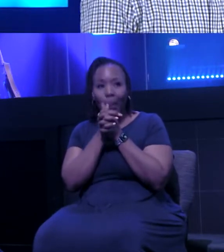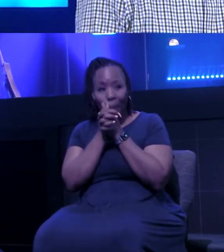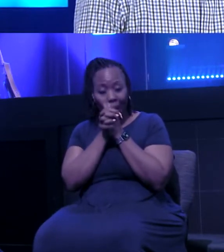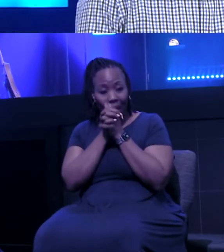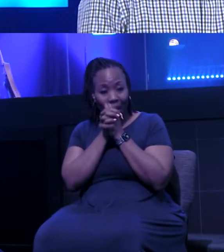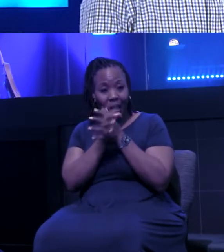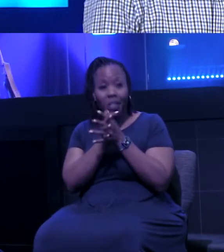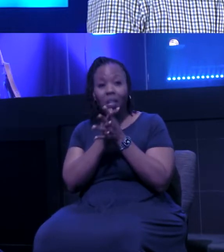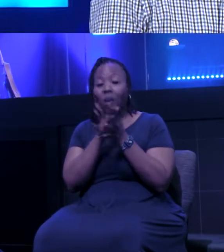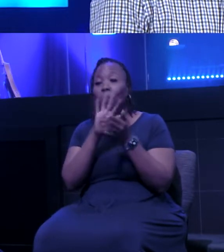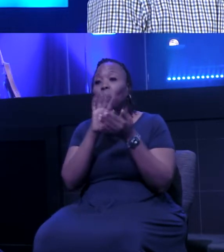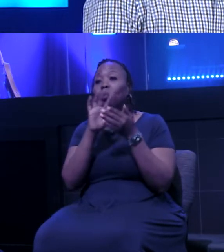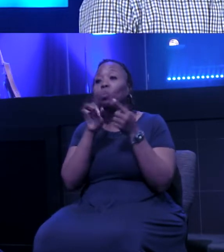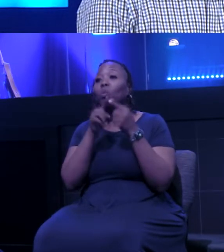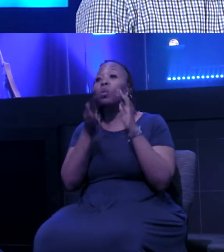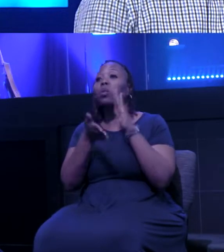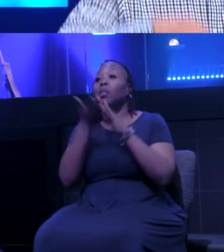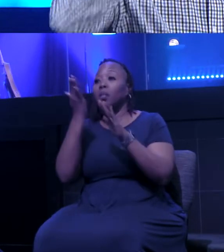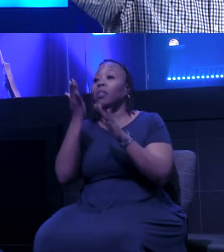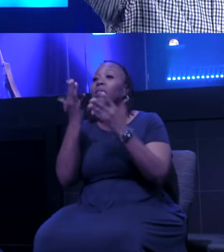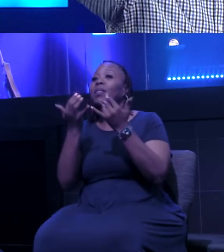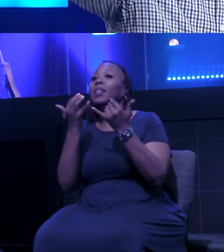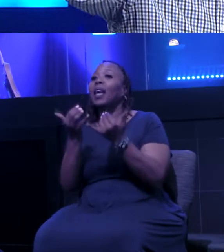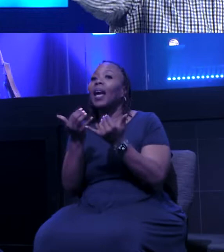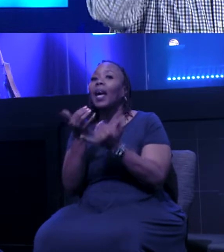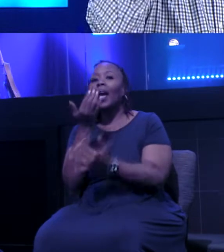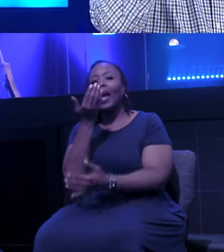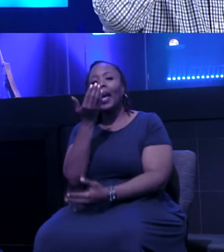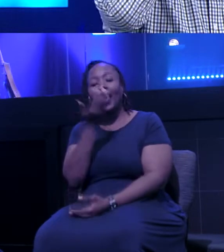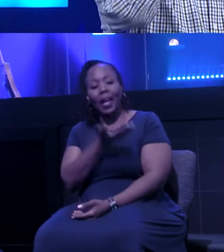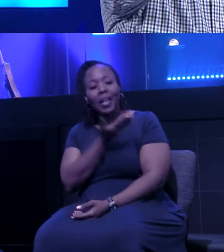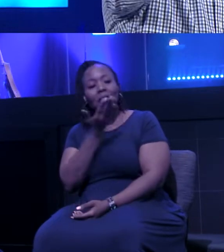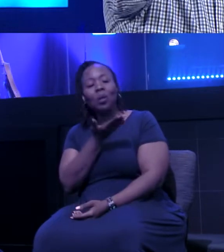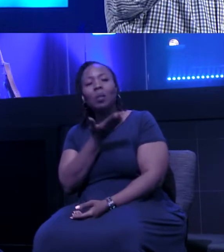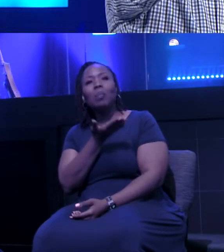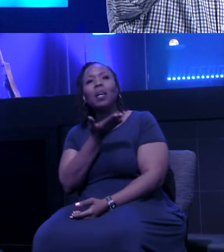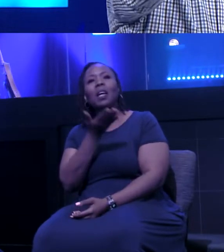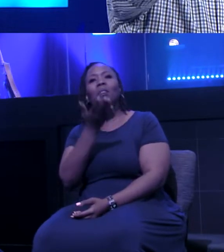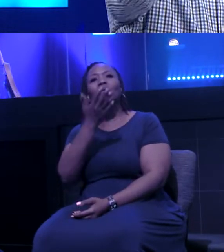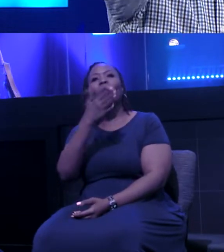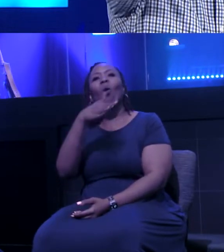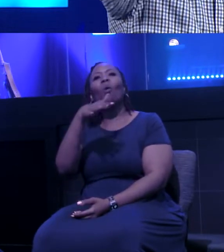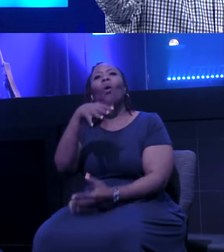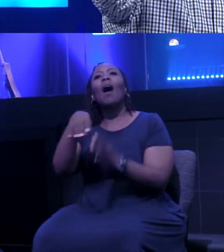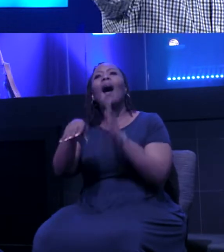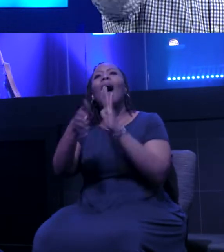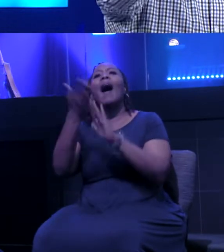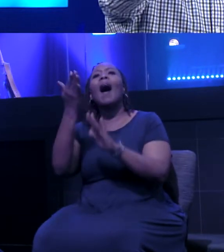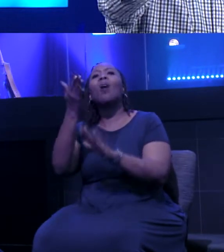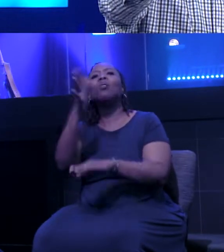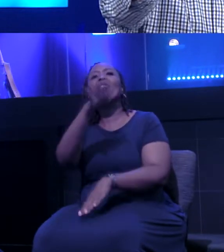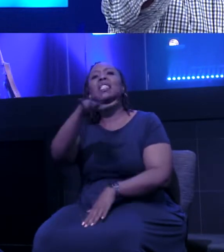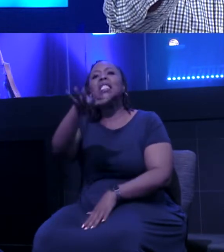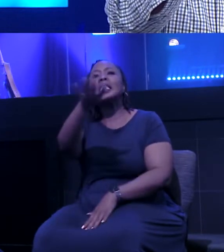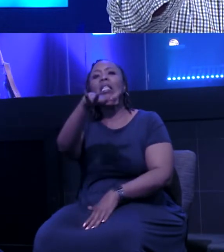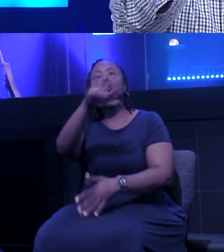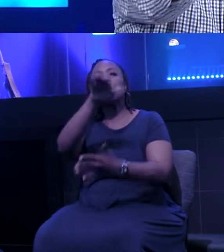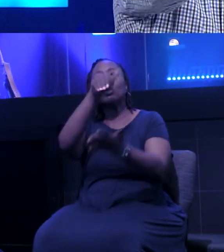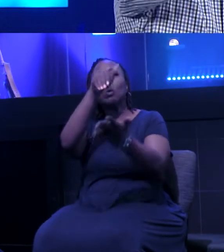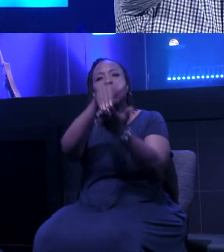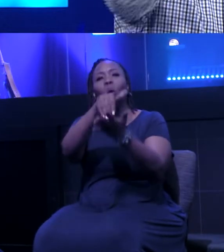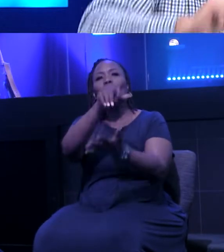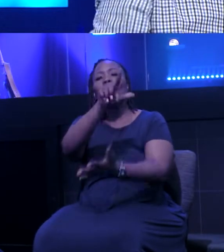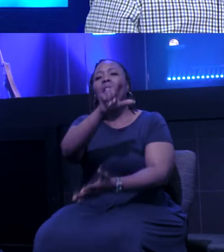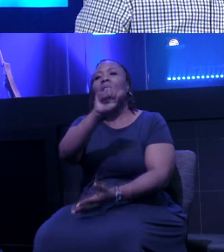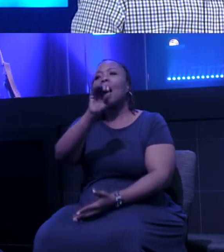So on your way out today, he's going to be, if you go out the central lobby and there's the column, which is in the middle, to